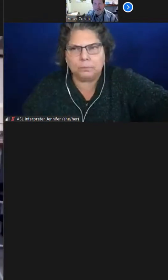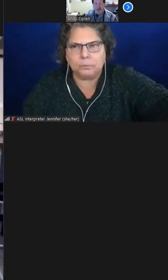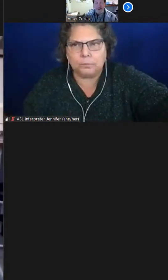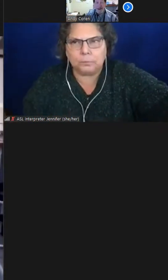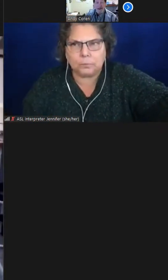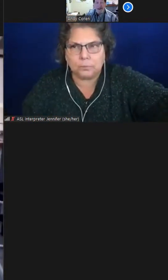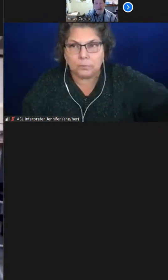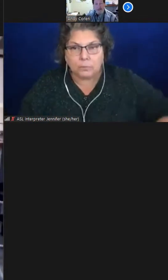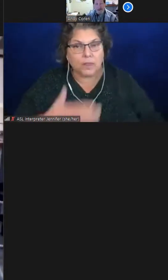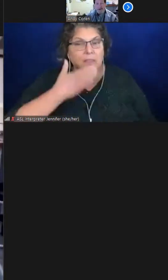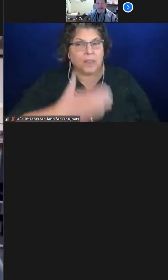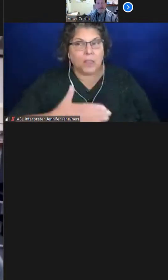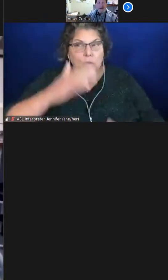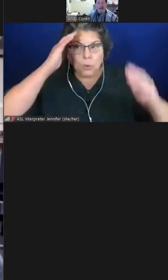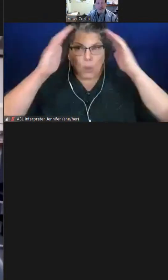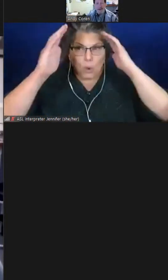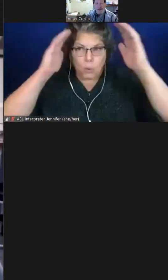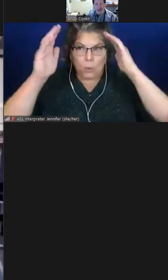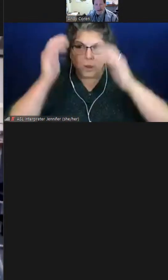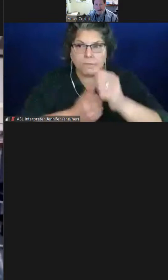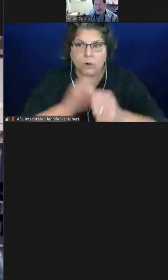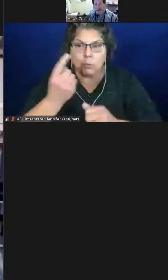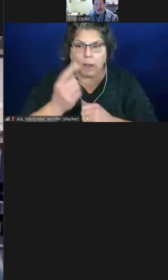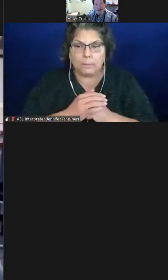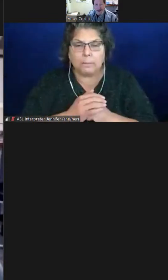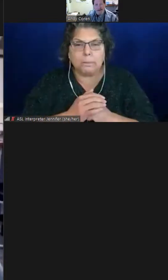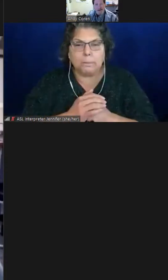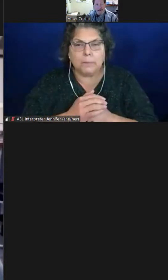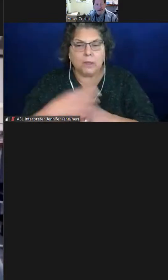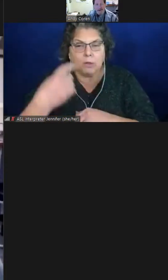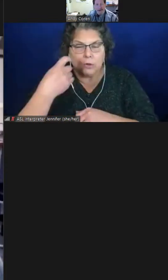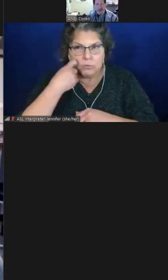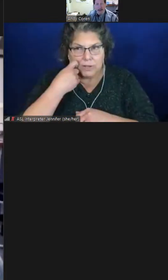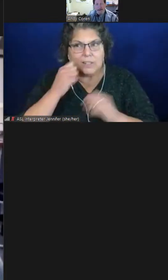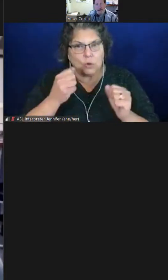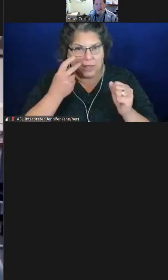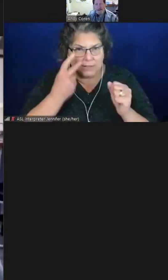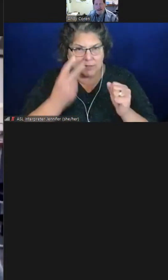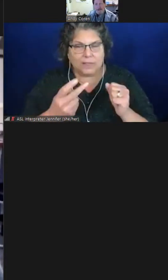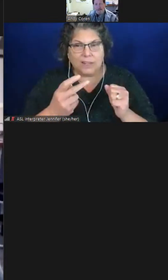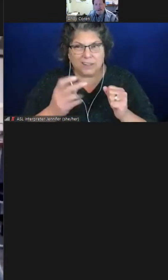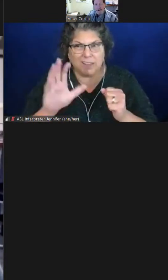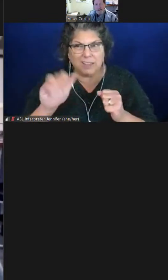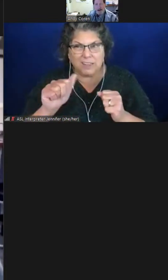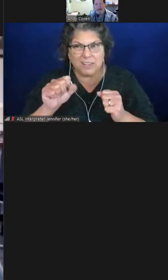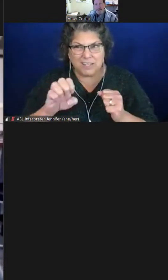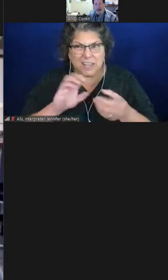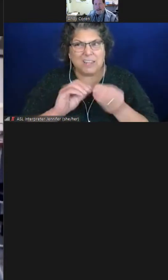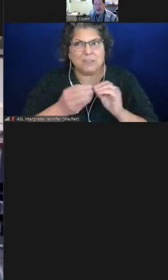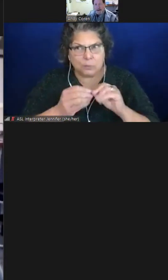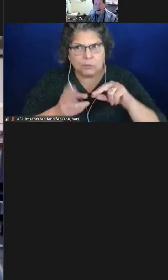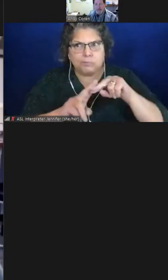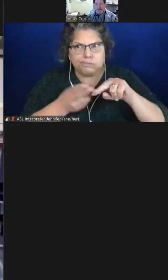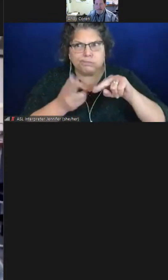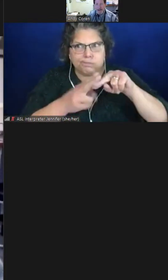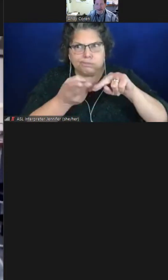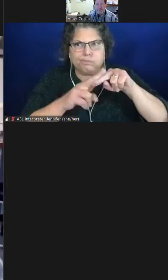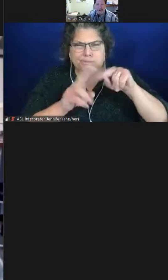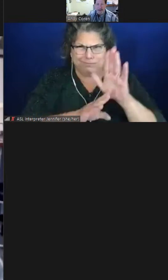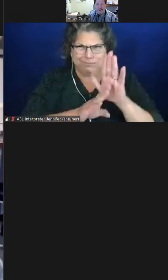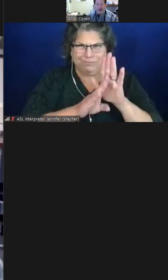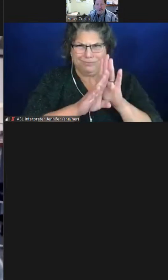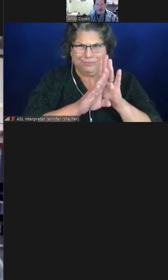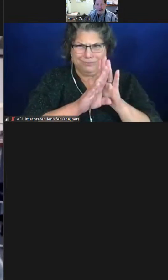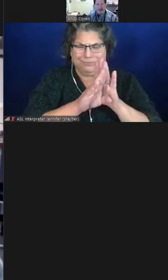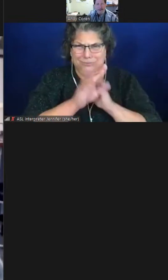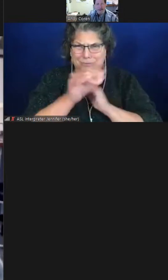Thank you, and hello everyone. So recently, as you can see, the case numbers have been rising at an alarming rate over